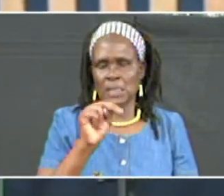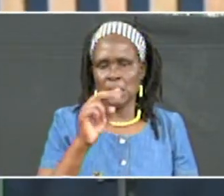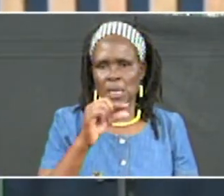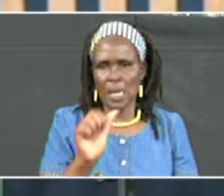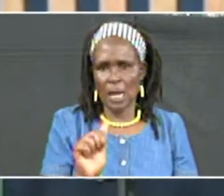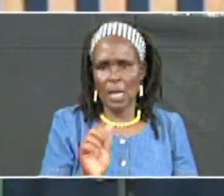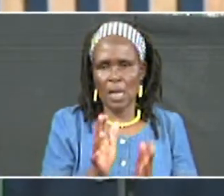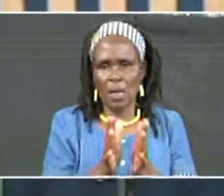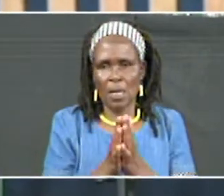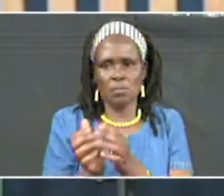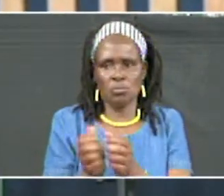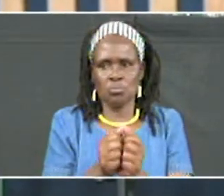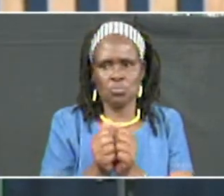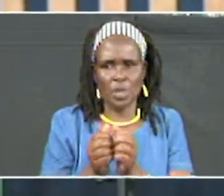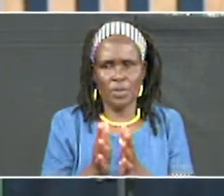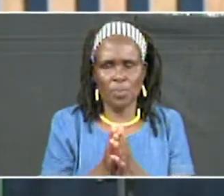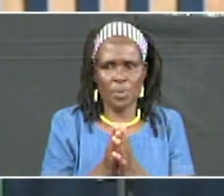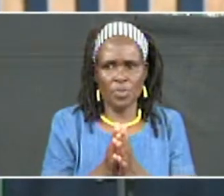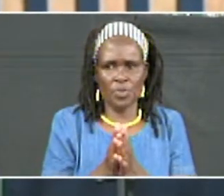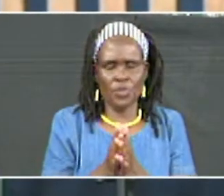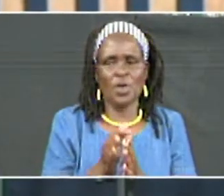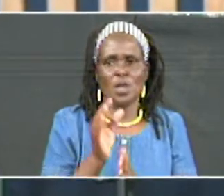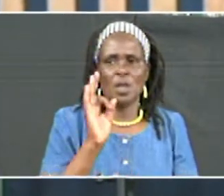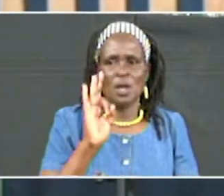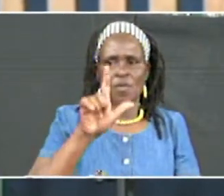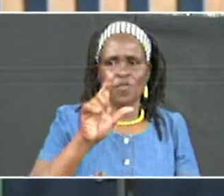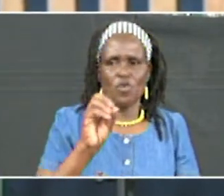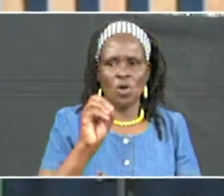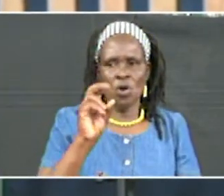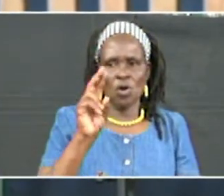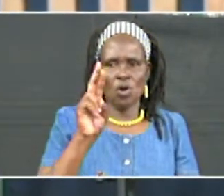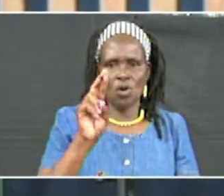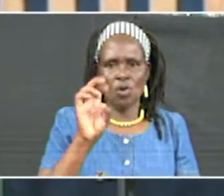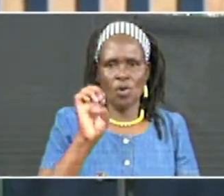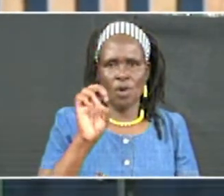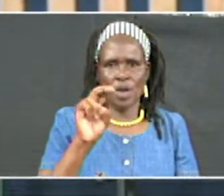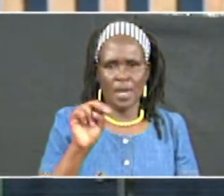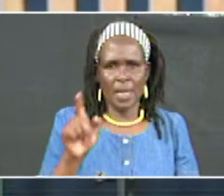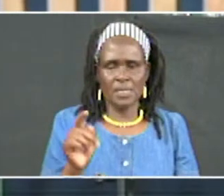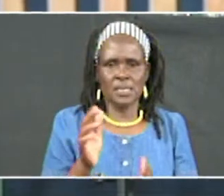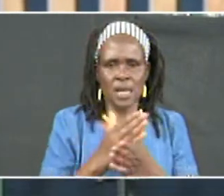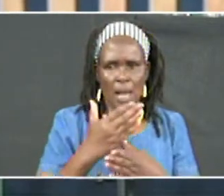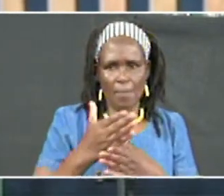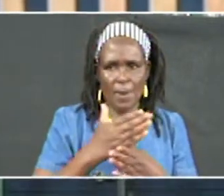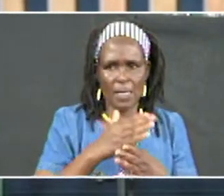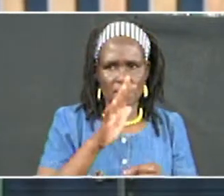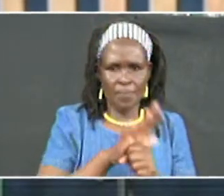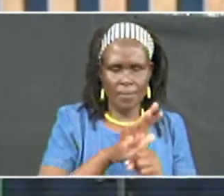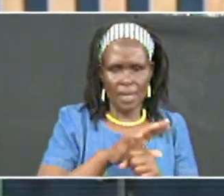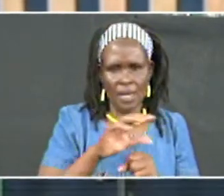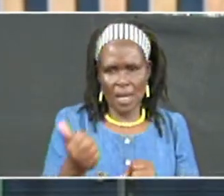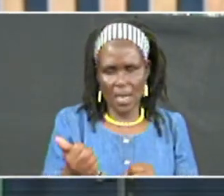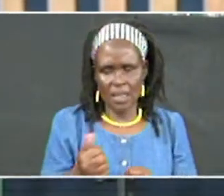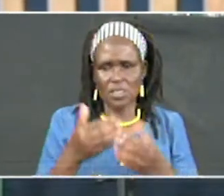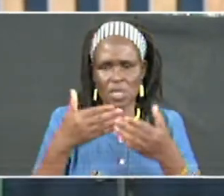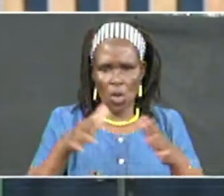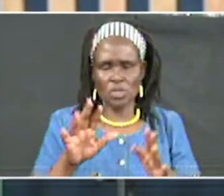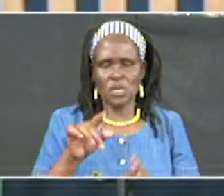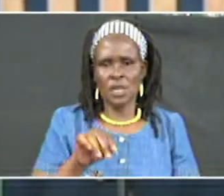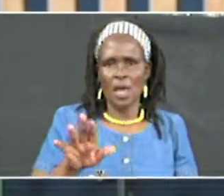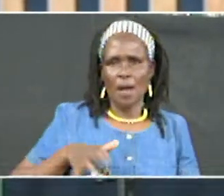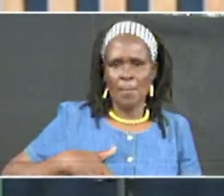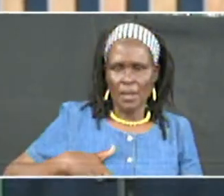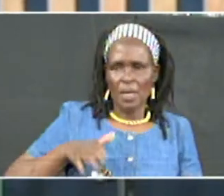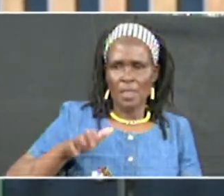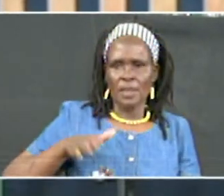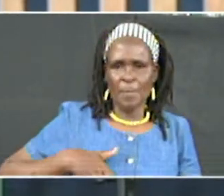with Mama Florence Ndunda, amongst many others, also lost their mother, the mother to